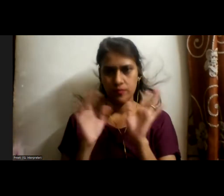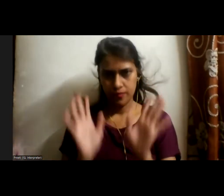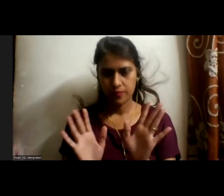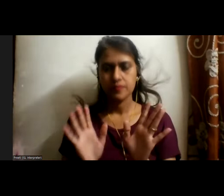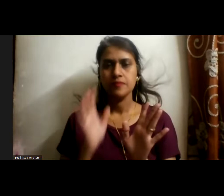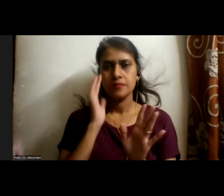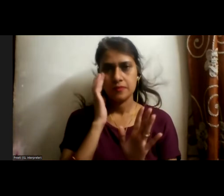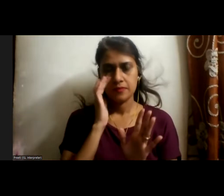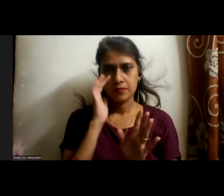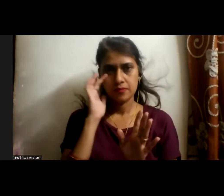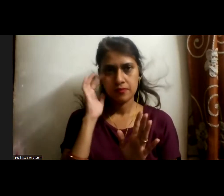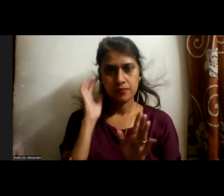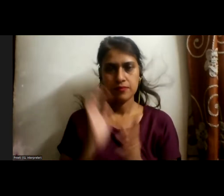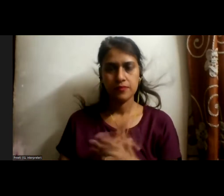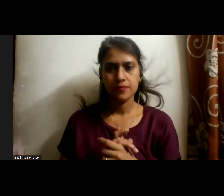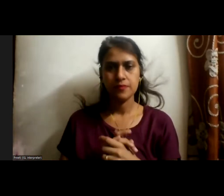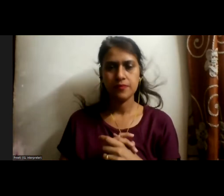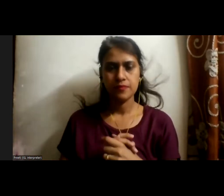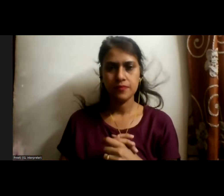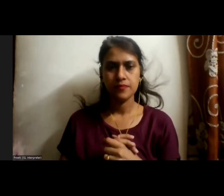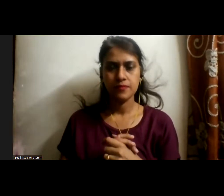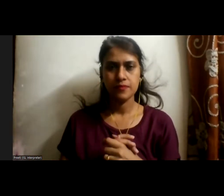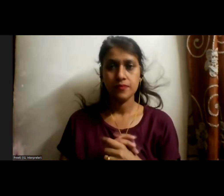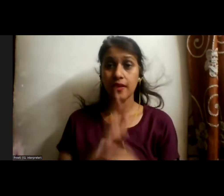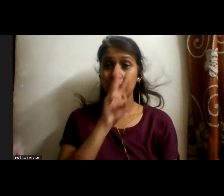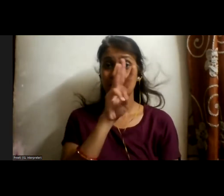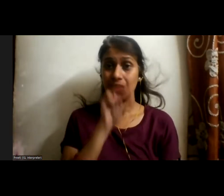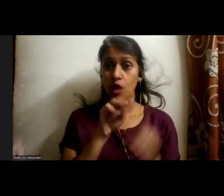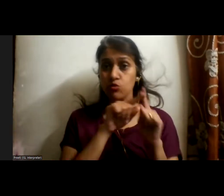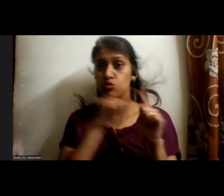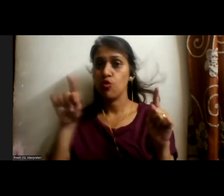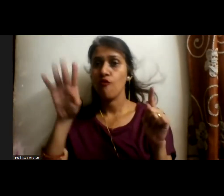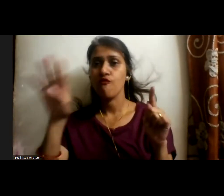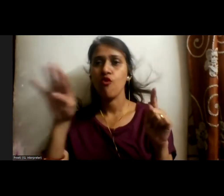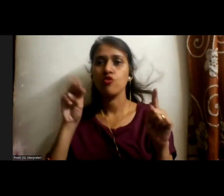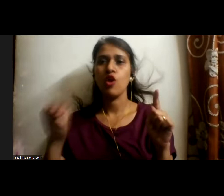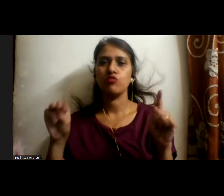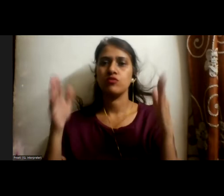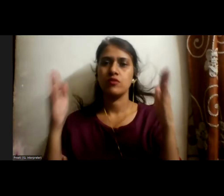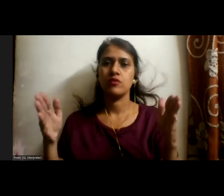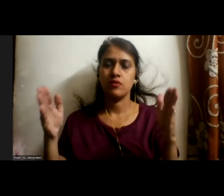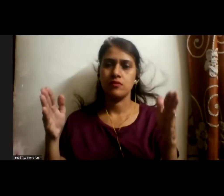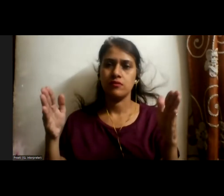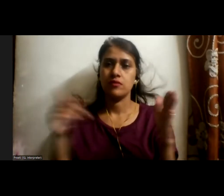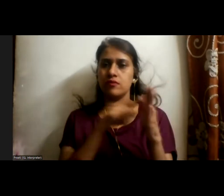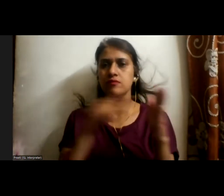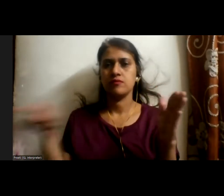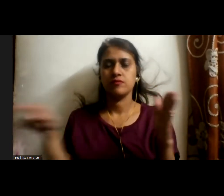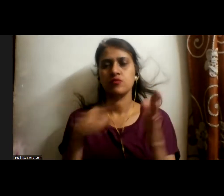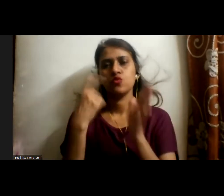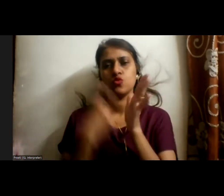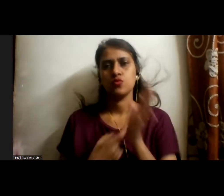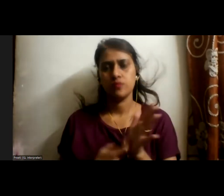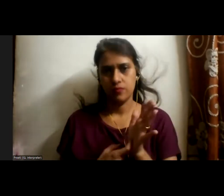be strictly followed. So if it is 3000 minimum and 4000 maximum, then that has to be followed, right? Nilaksh, you